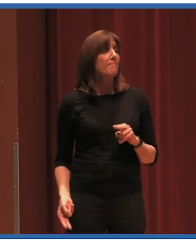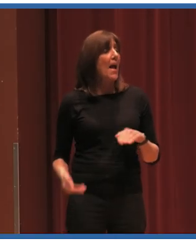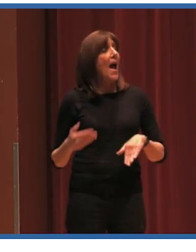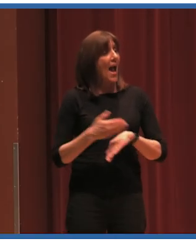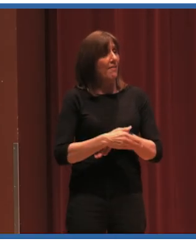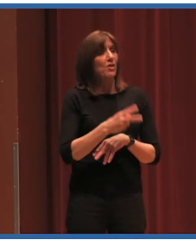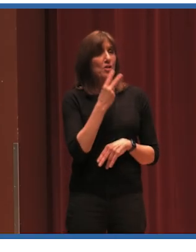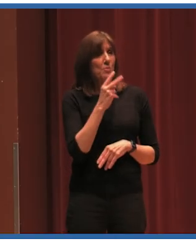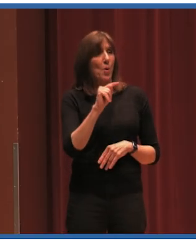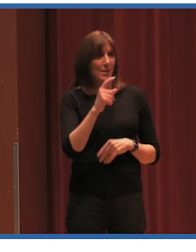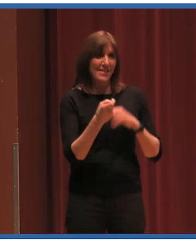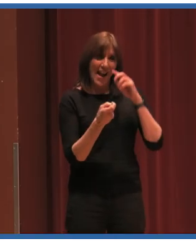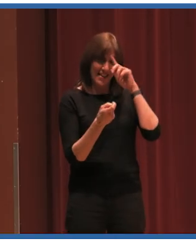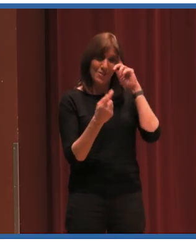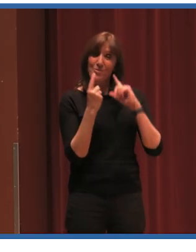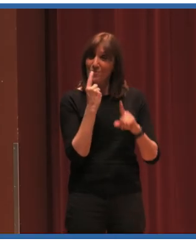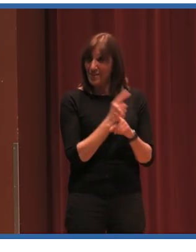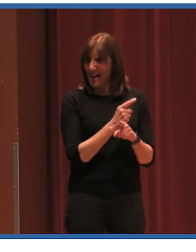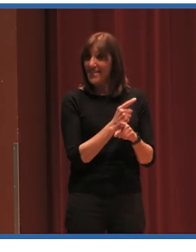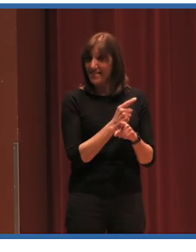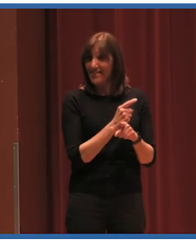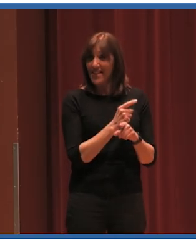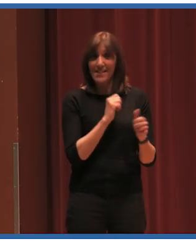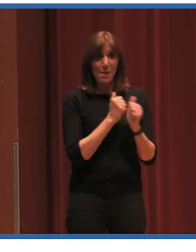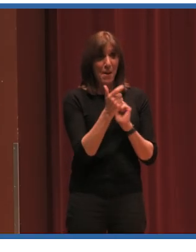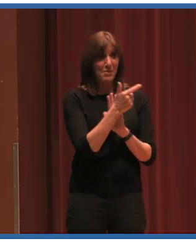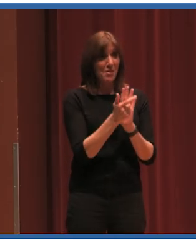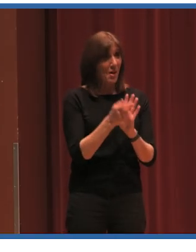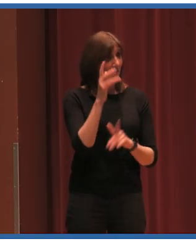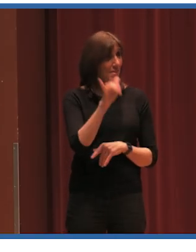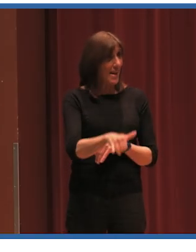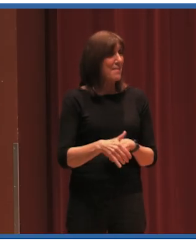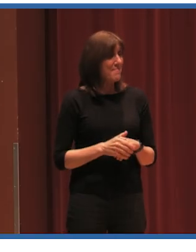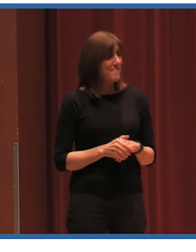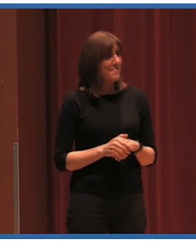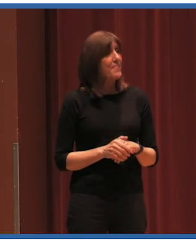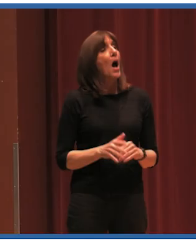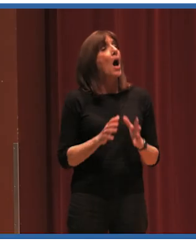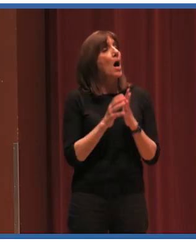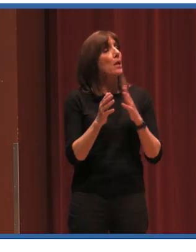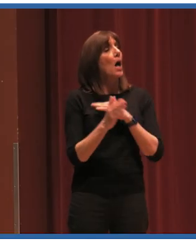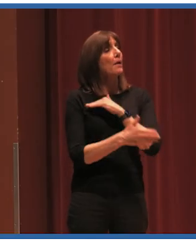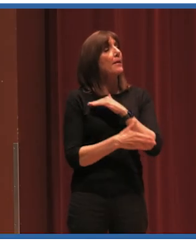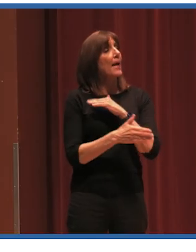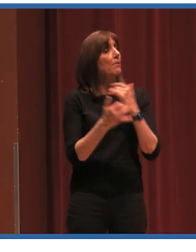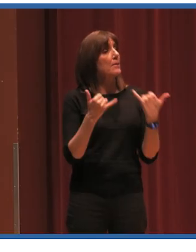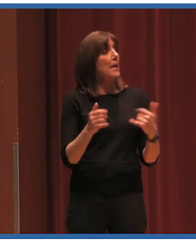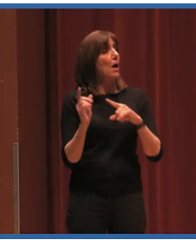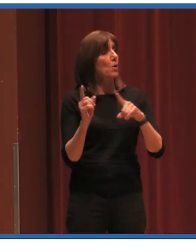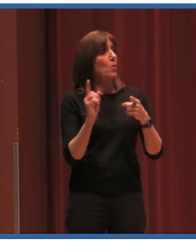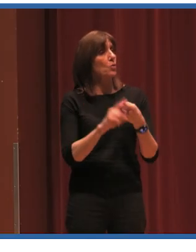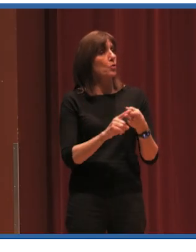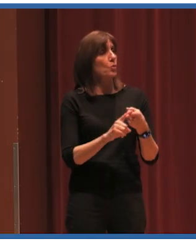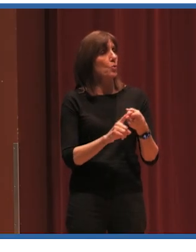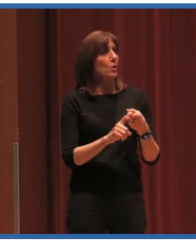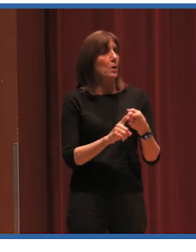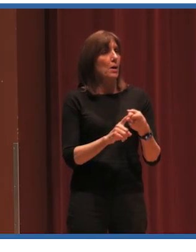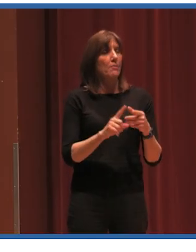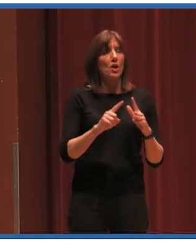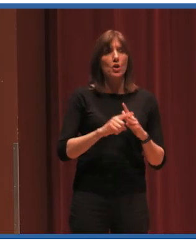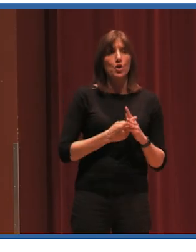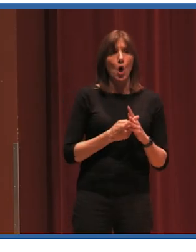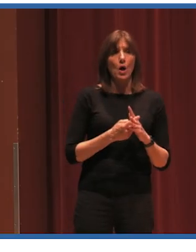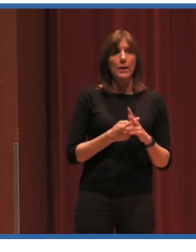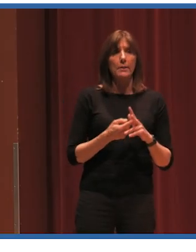as that tobacco tax was passed. A lot of the counties that I'm visiting, they're actually starting to tick